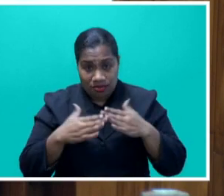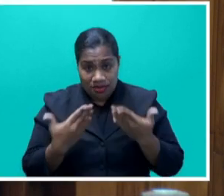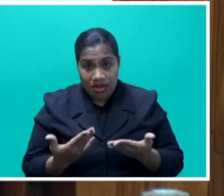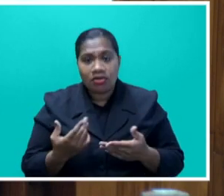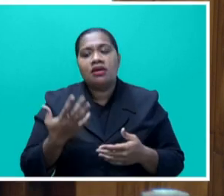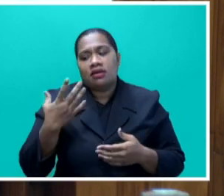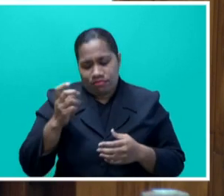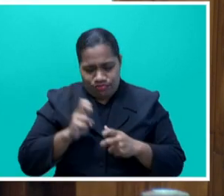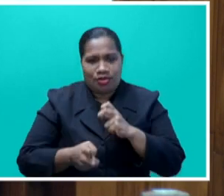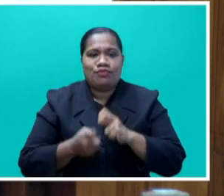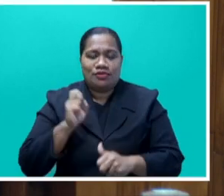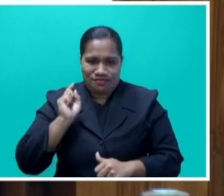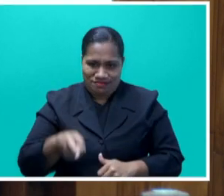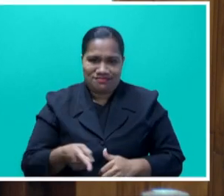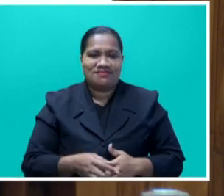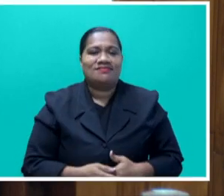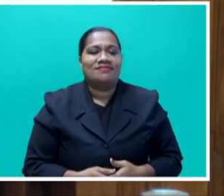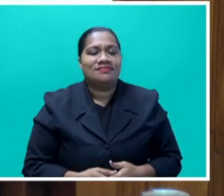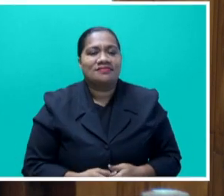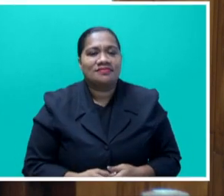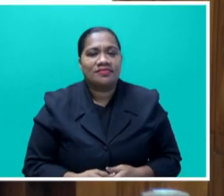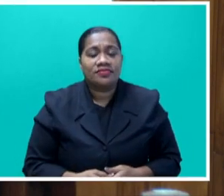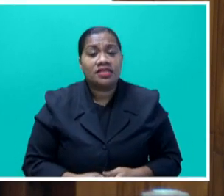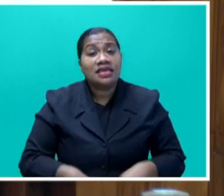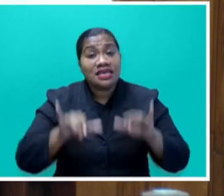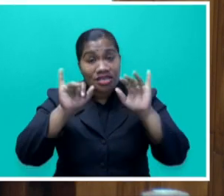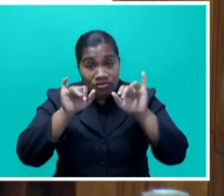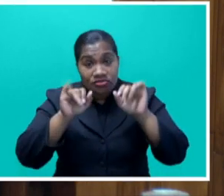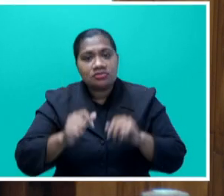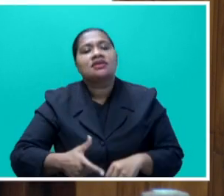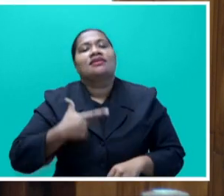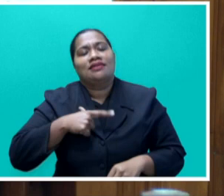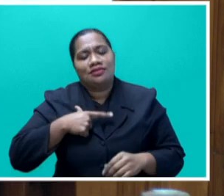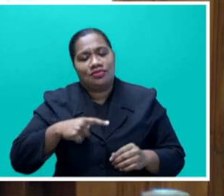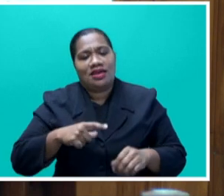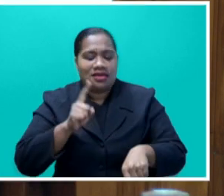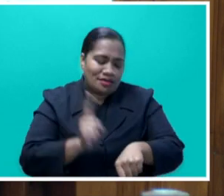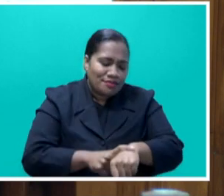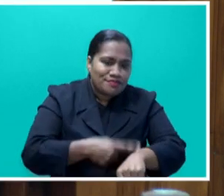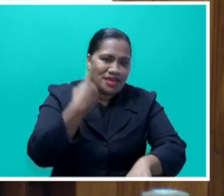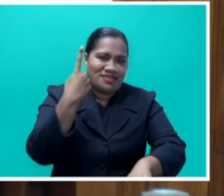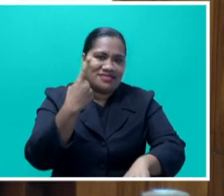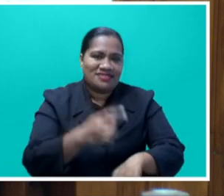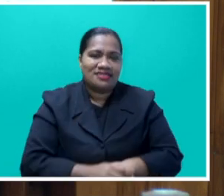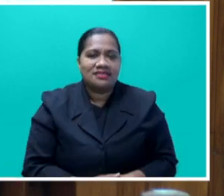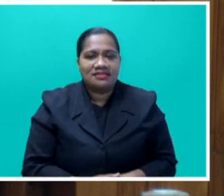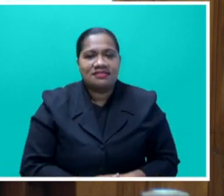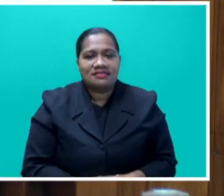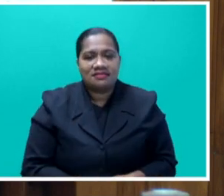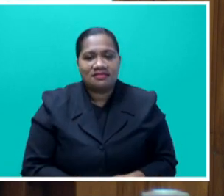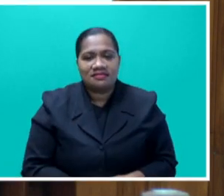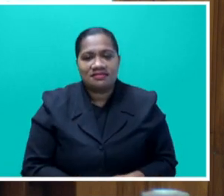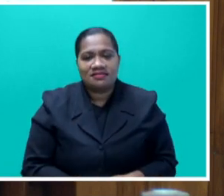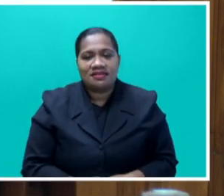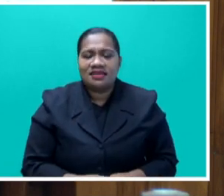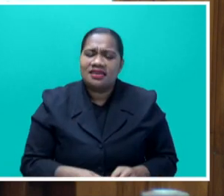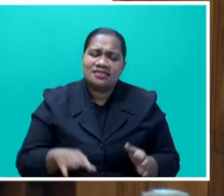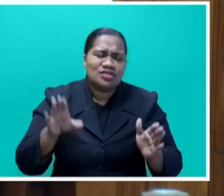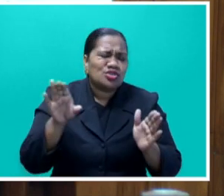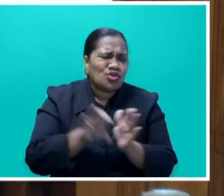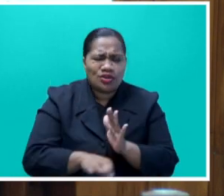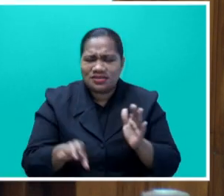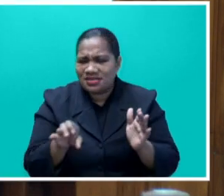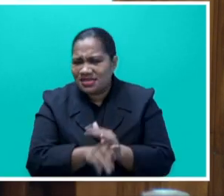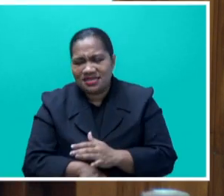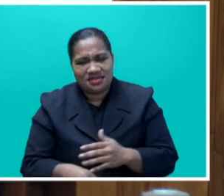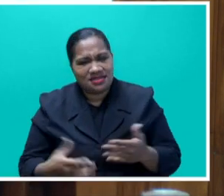sir. These issues cause delays to the upgrade program, which is time-consuming as well as costly. My